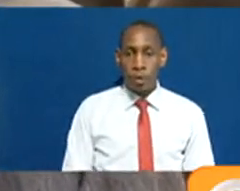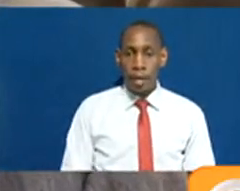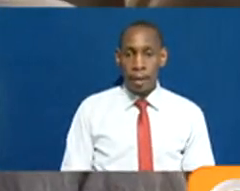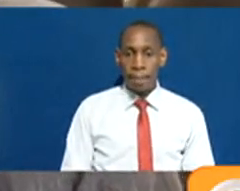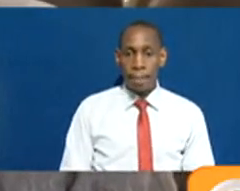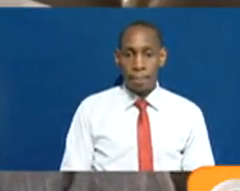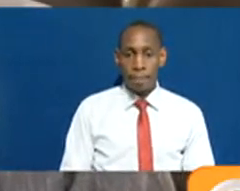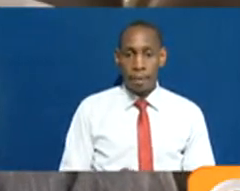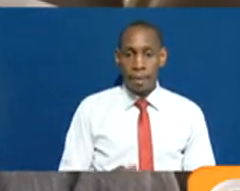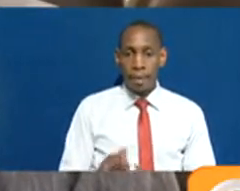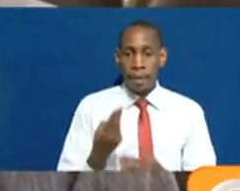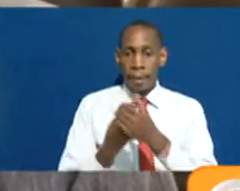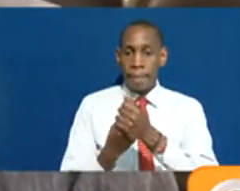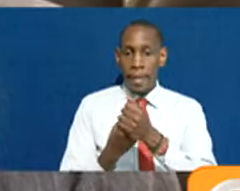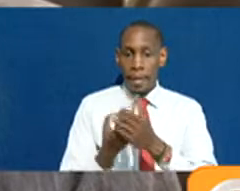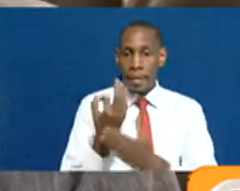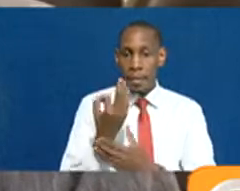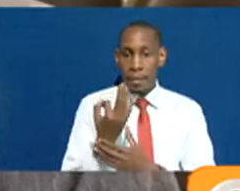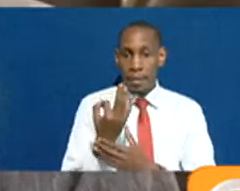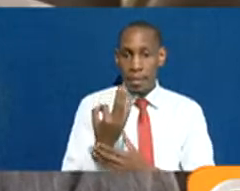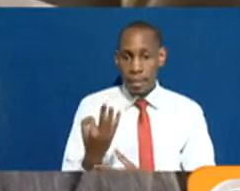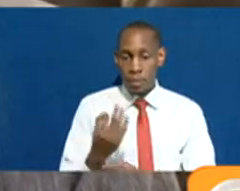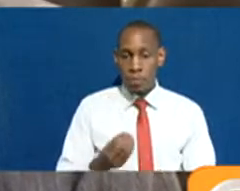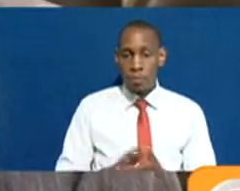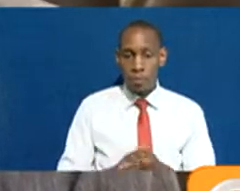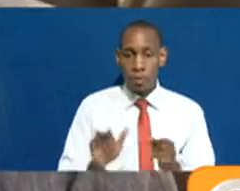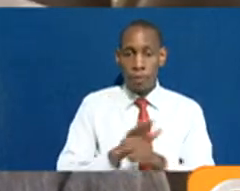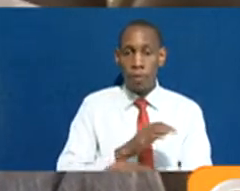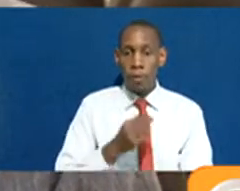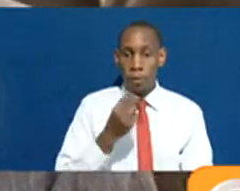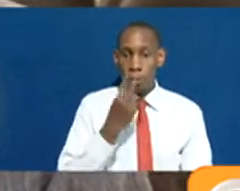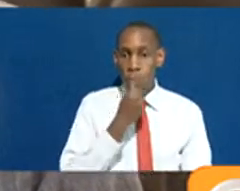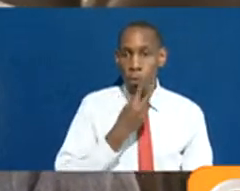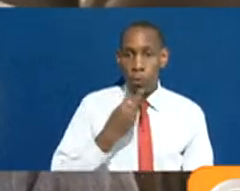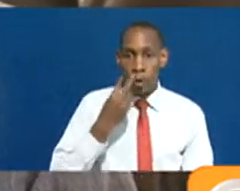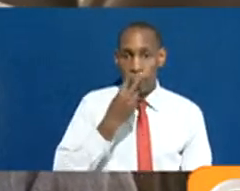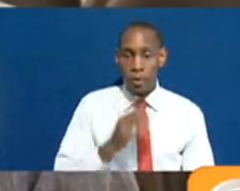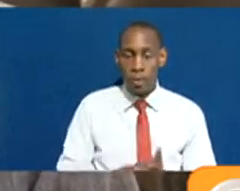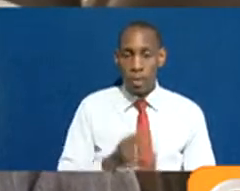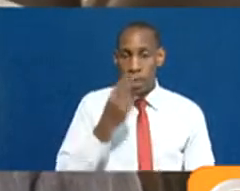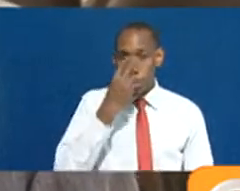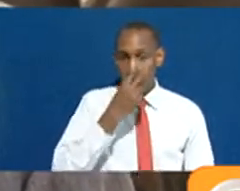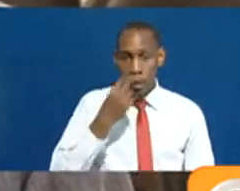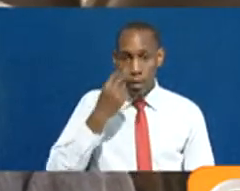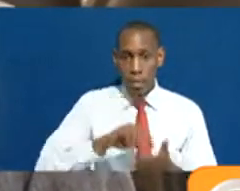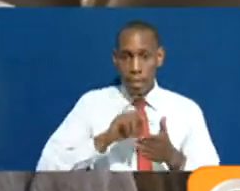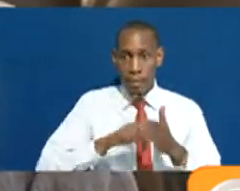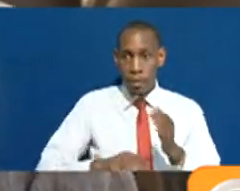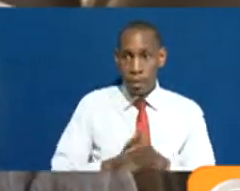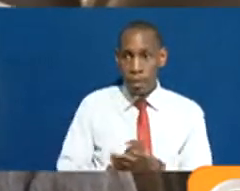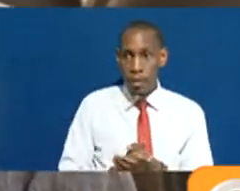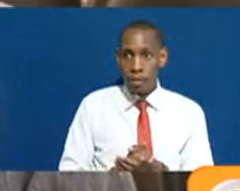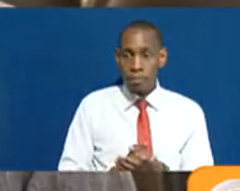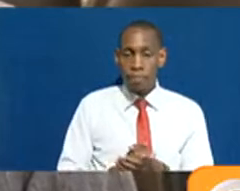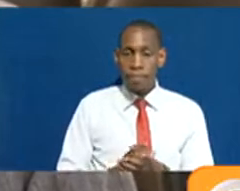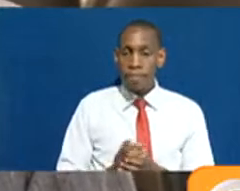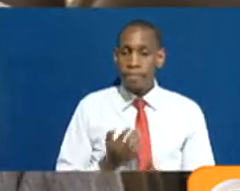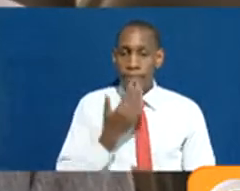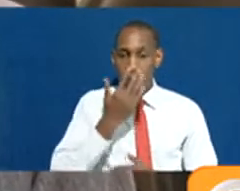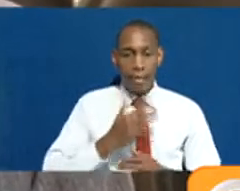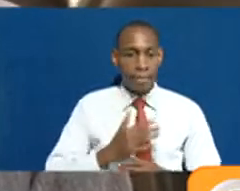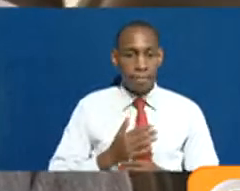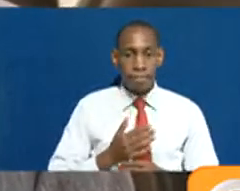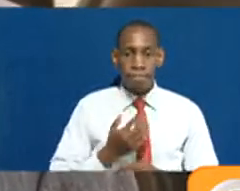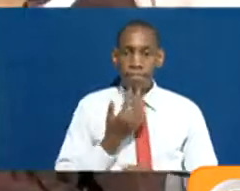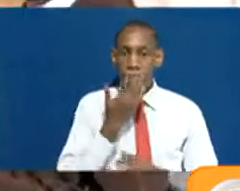of socks which you saw inside the mouth. The body was cyanosed. Cyanosis means that this person was not getting enough oxygen to the